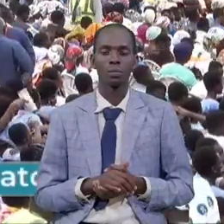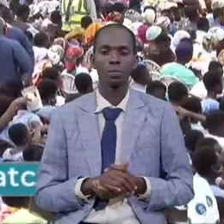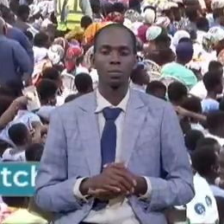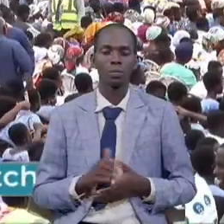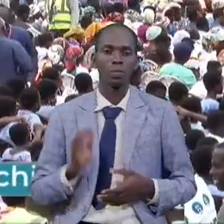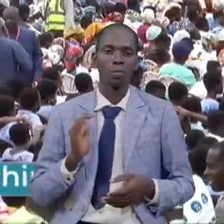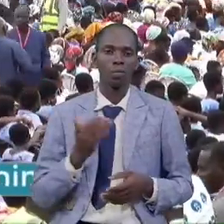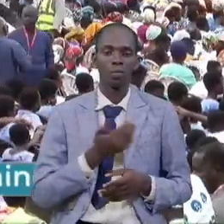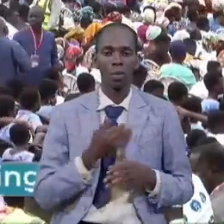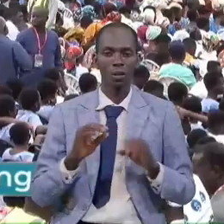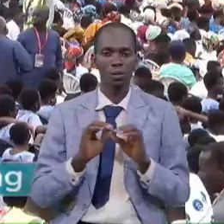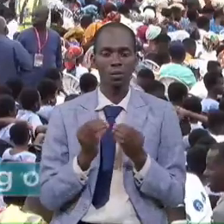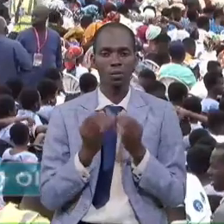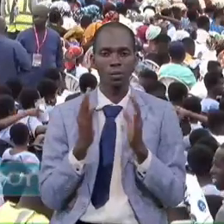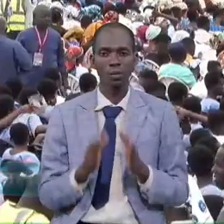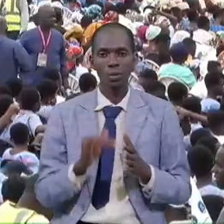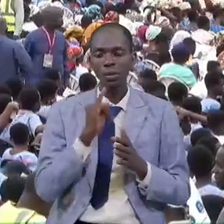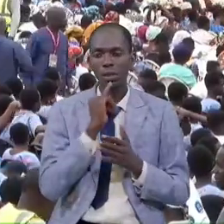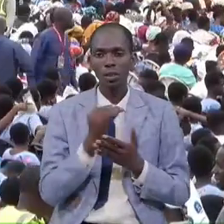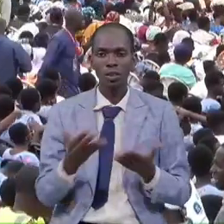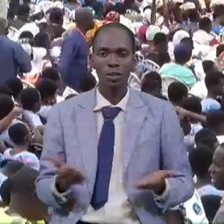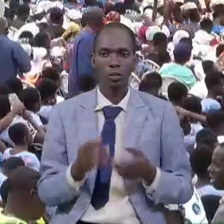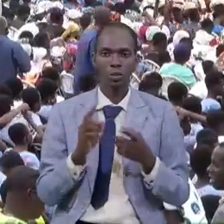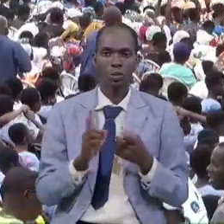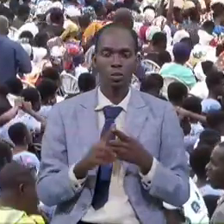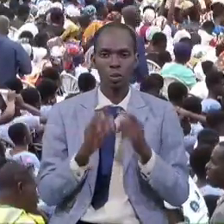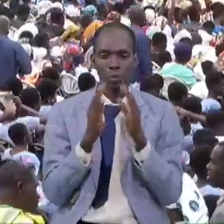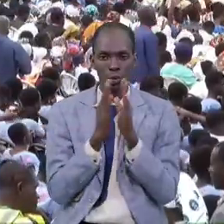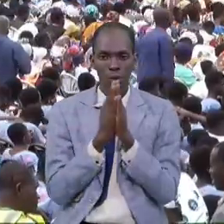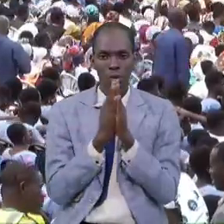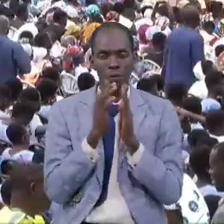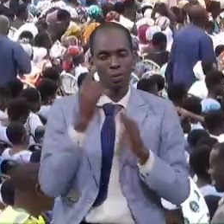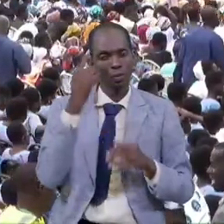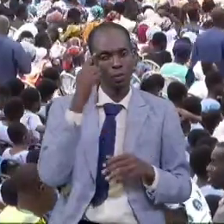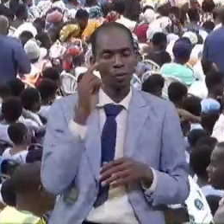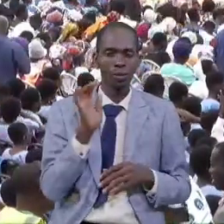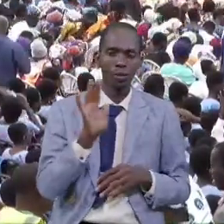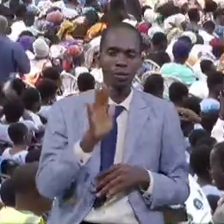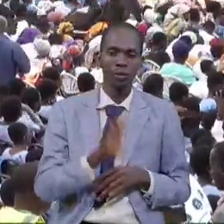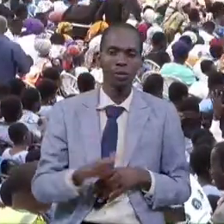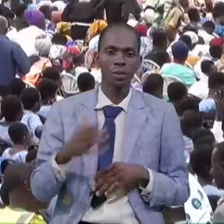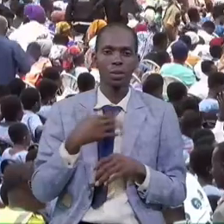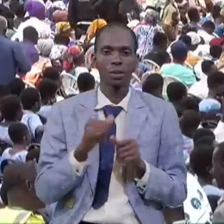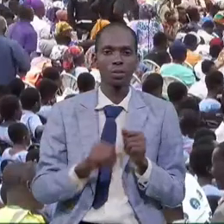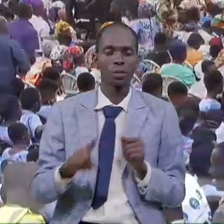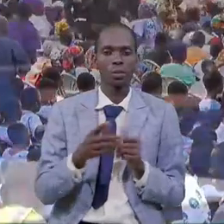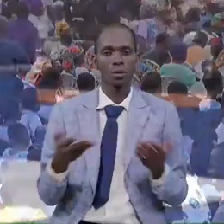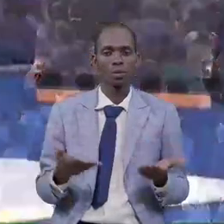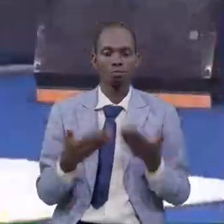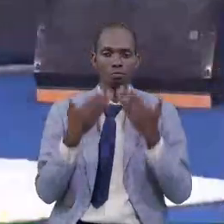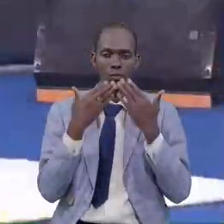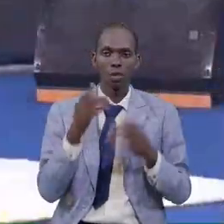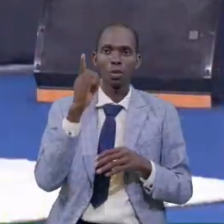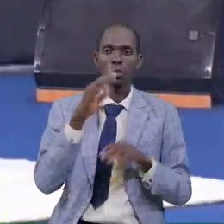to pray for the children and everyone here. Thank you. God bless. Merci. Le